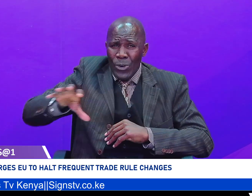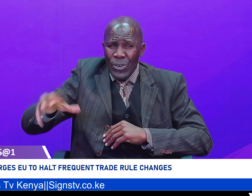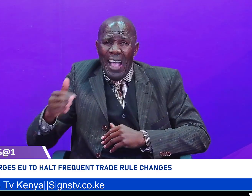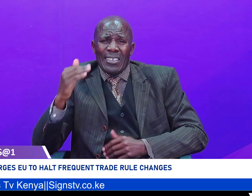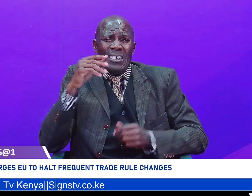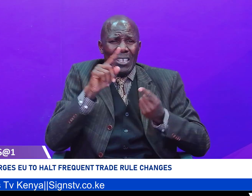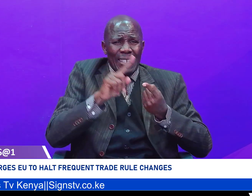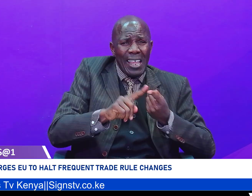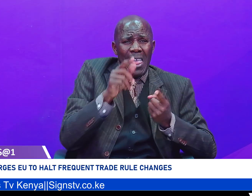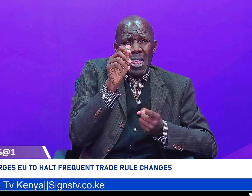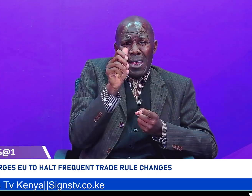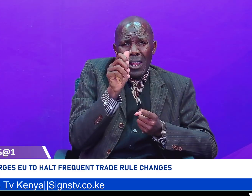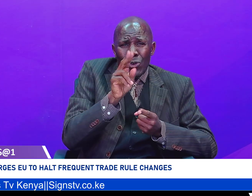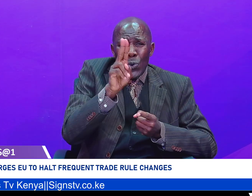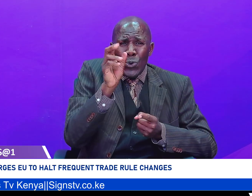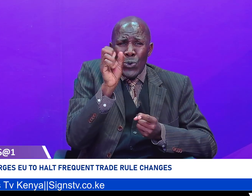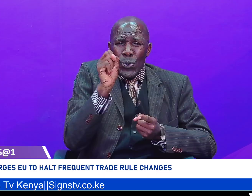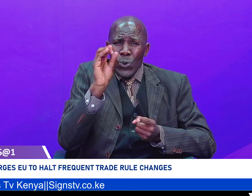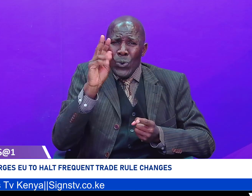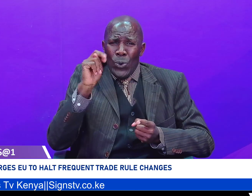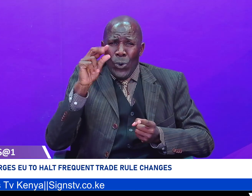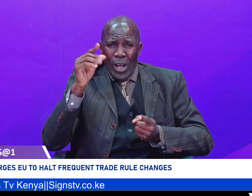Alego Usonga,